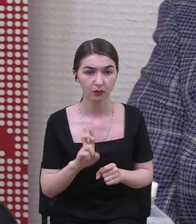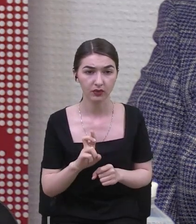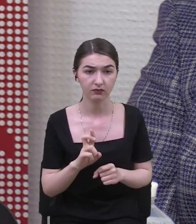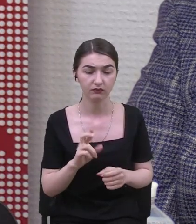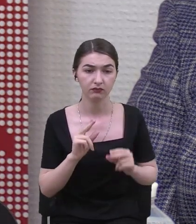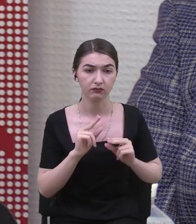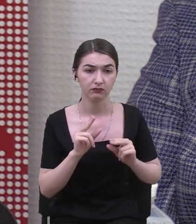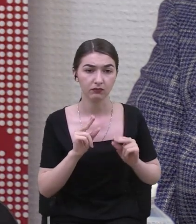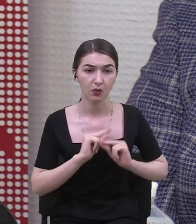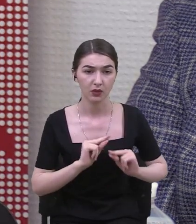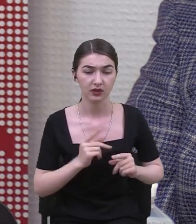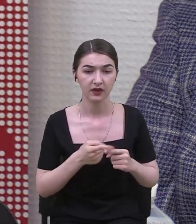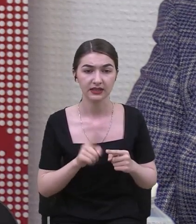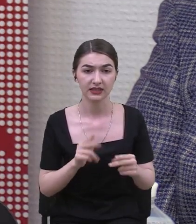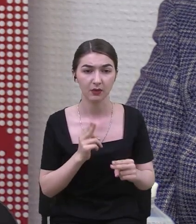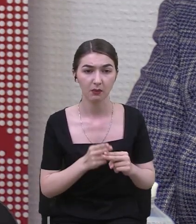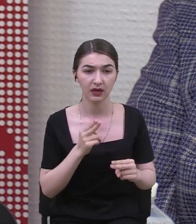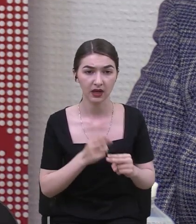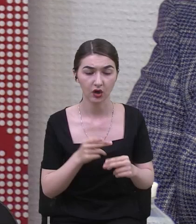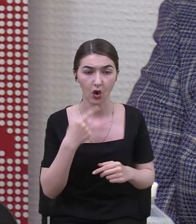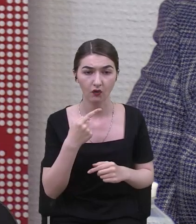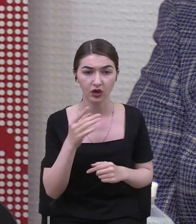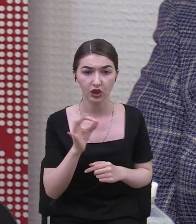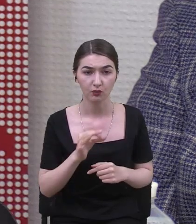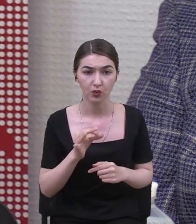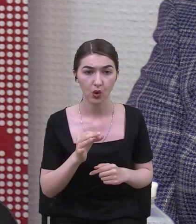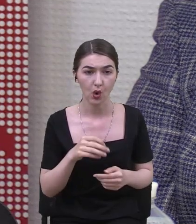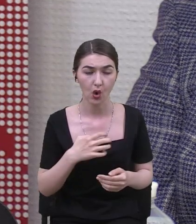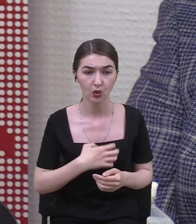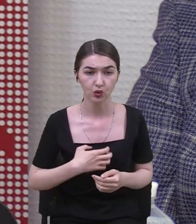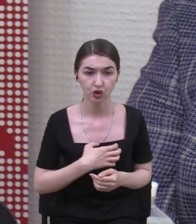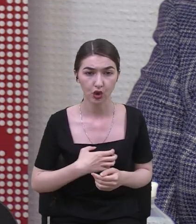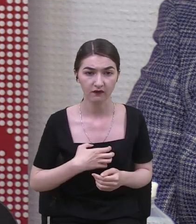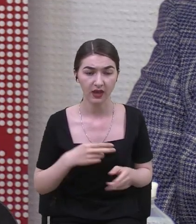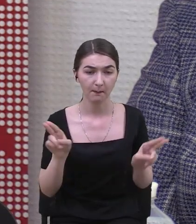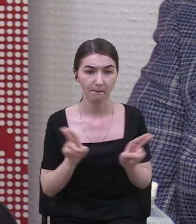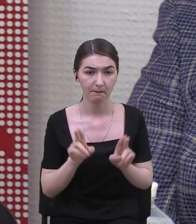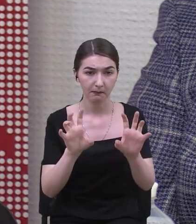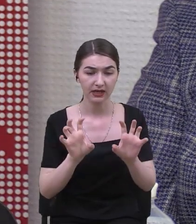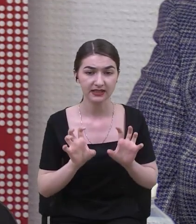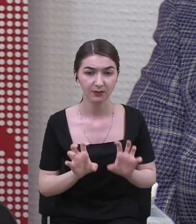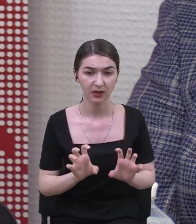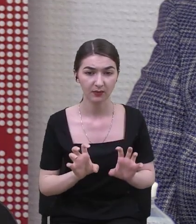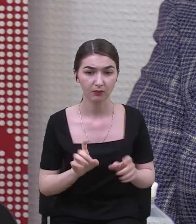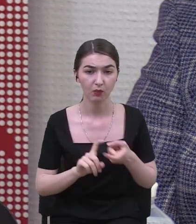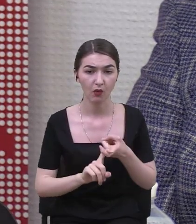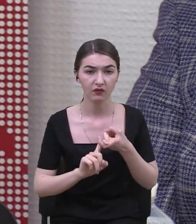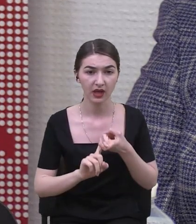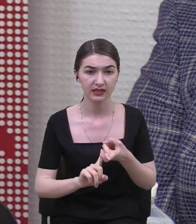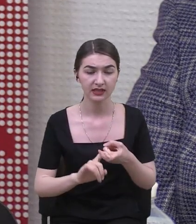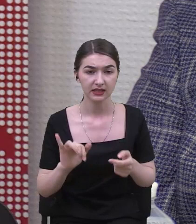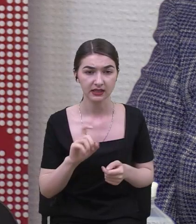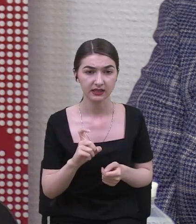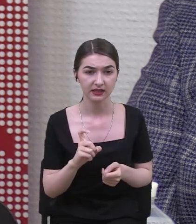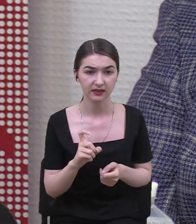key principles of participation of persons with disabilities within humanitarian actions and as well